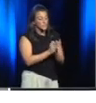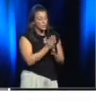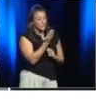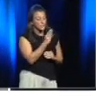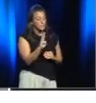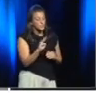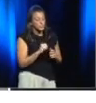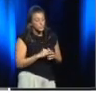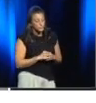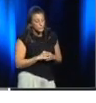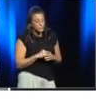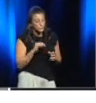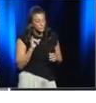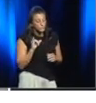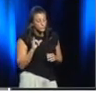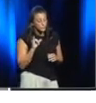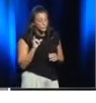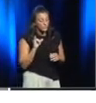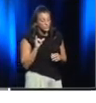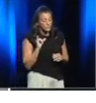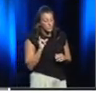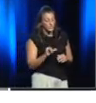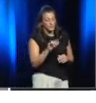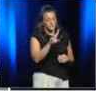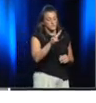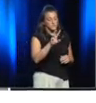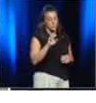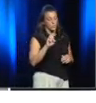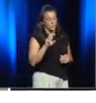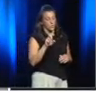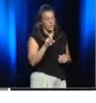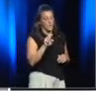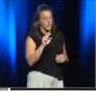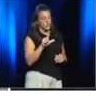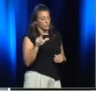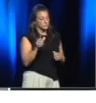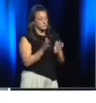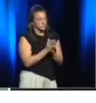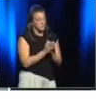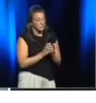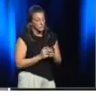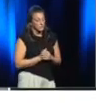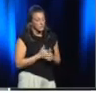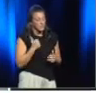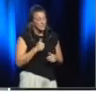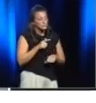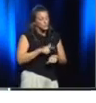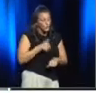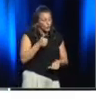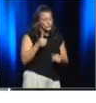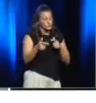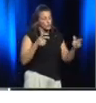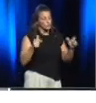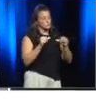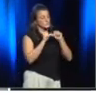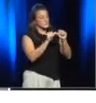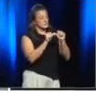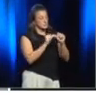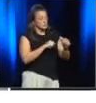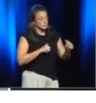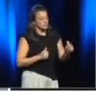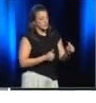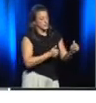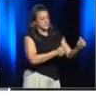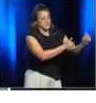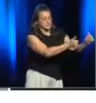which you see flashing in and out, are Weddell seals. So this is the longest and largest continuous tracking study in the Southern